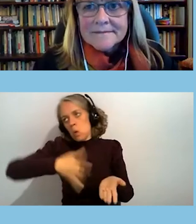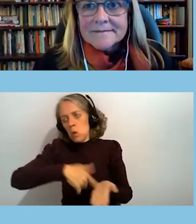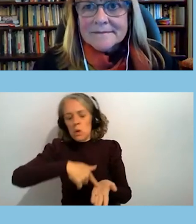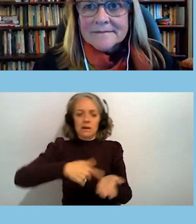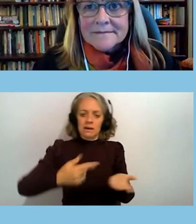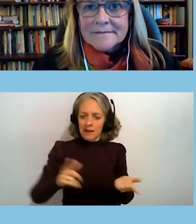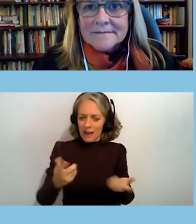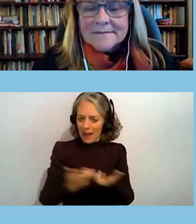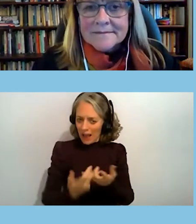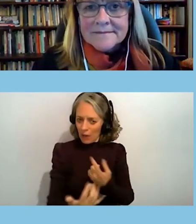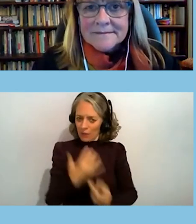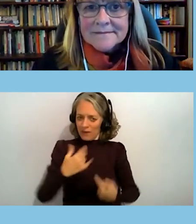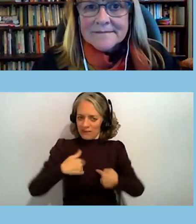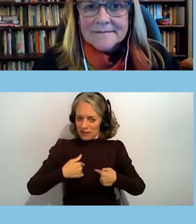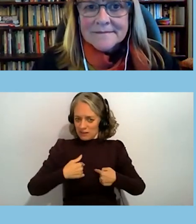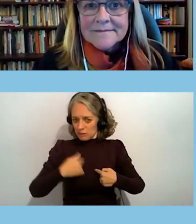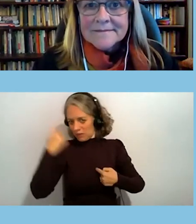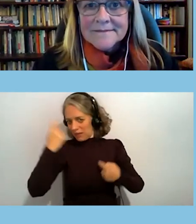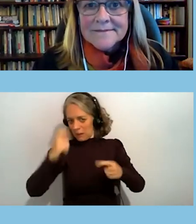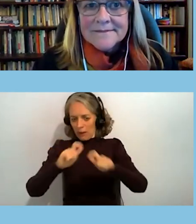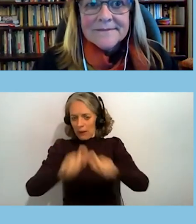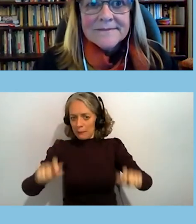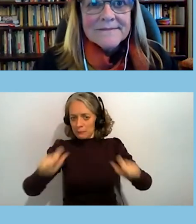us in thinking about captioning, that would be great.